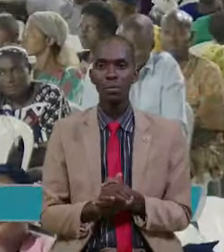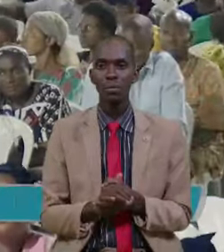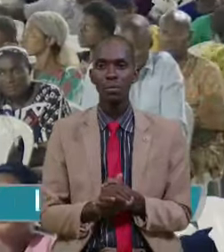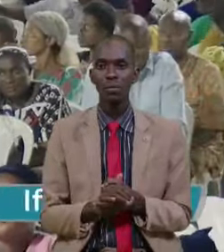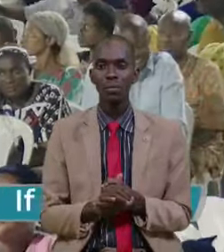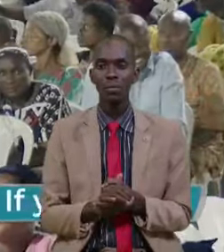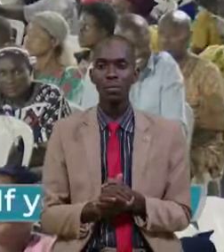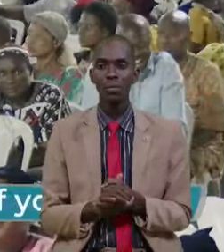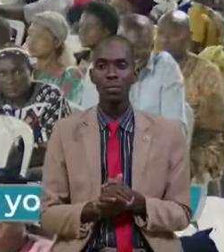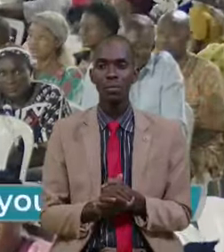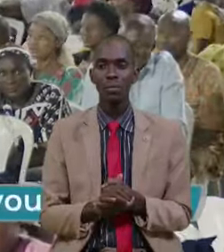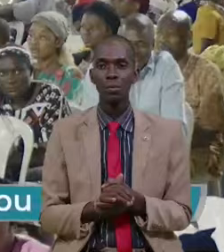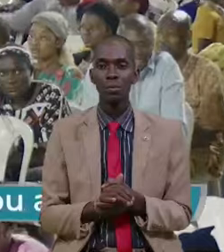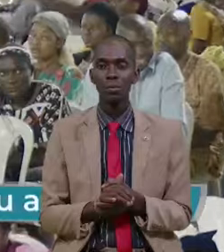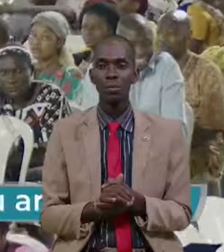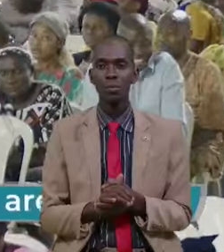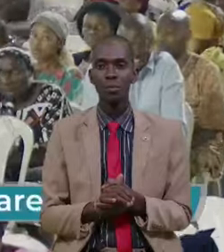much. Middle row.